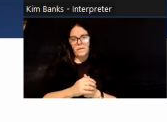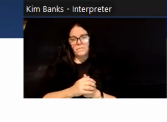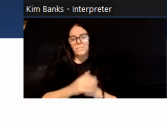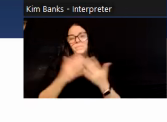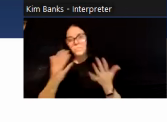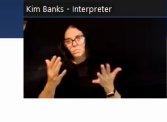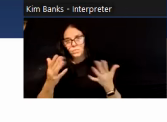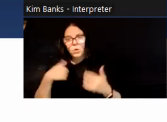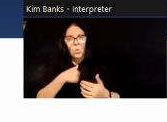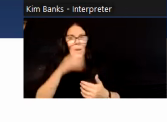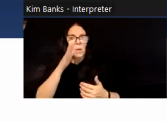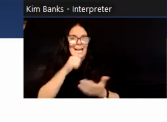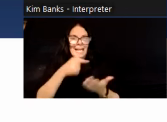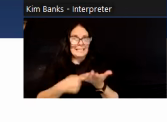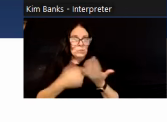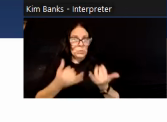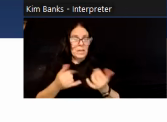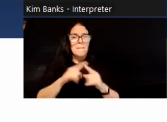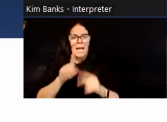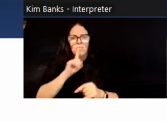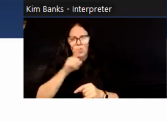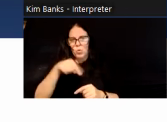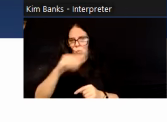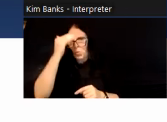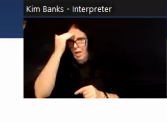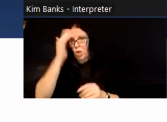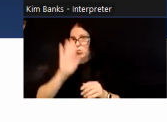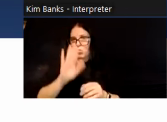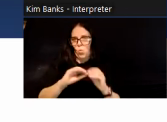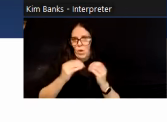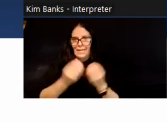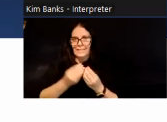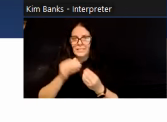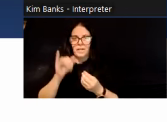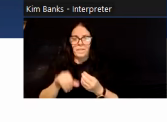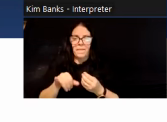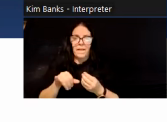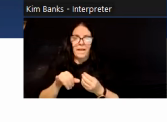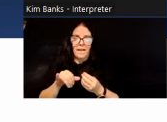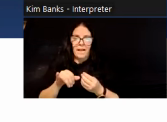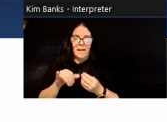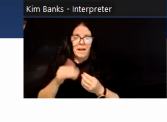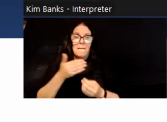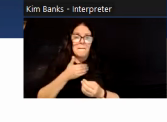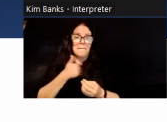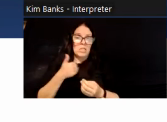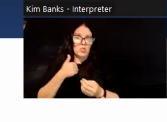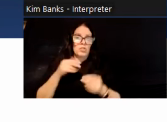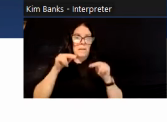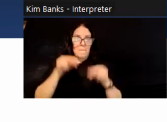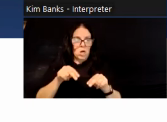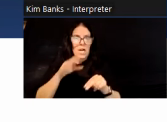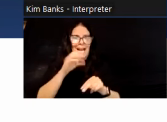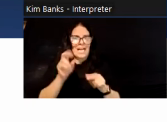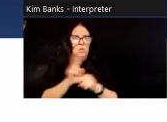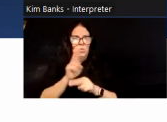talking about it today, I'm sure you're aware in your organization that the ministry monitors and uses the